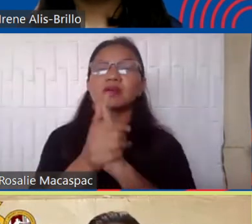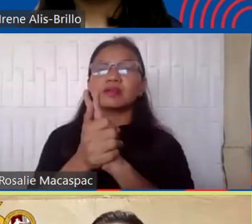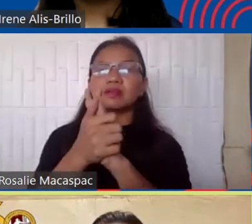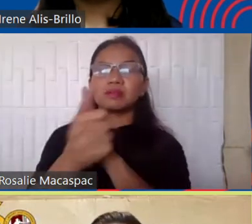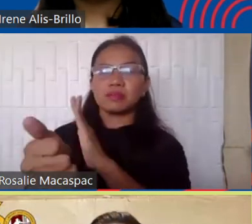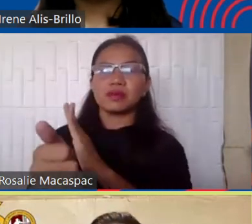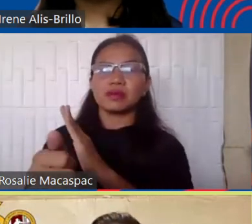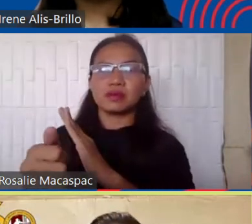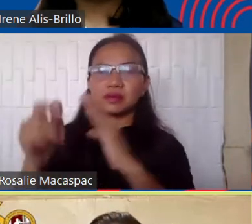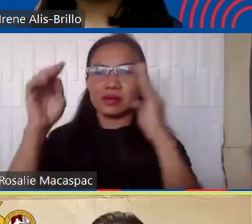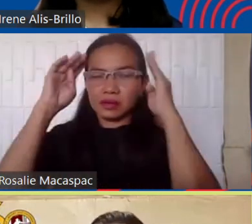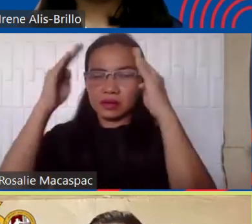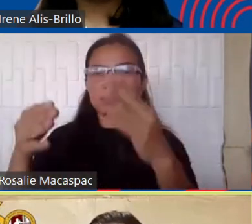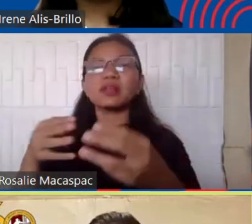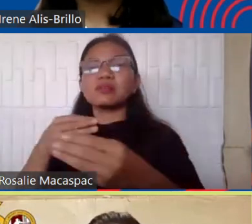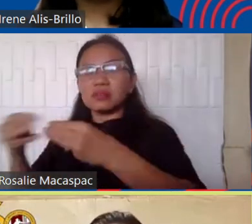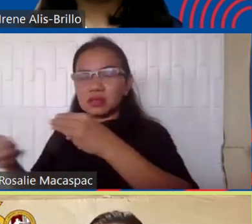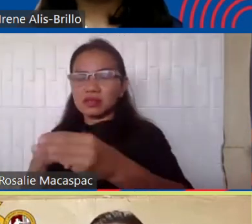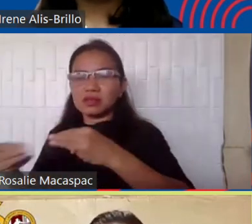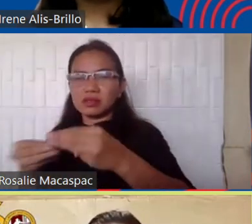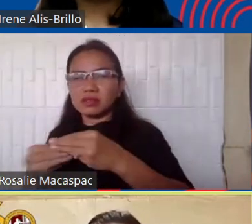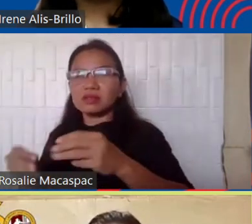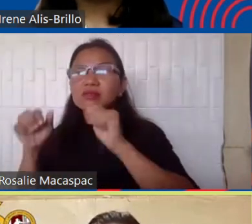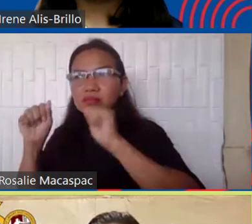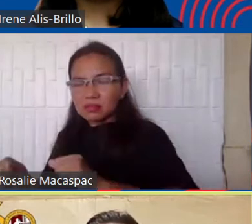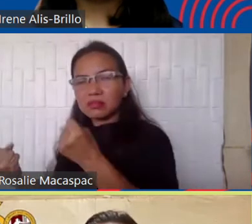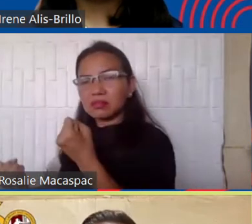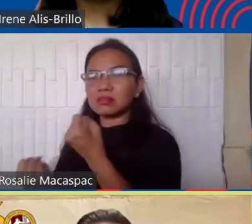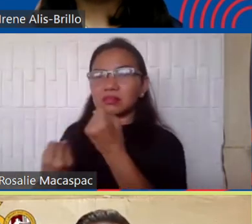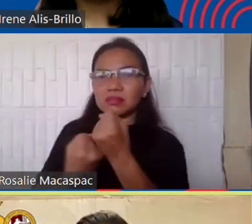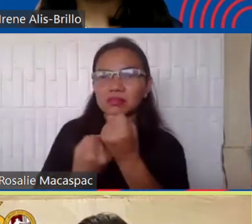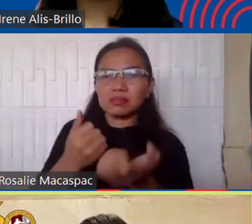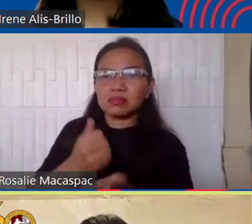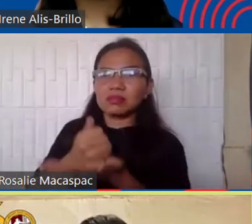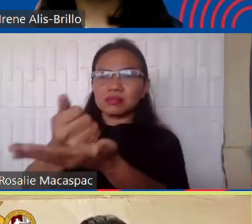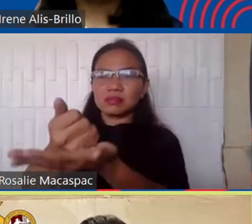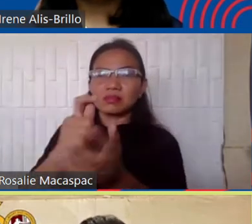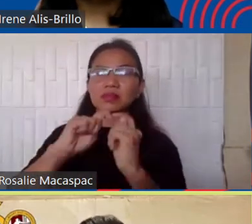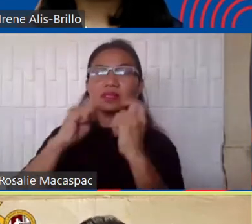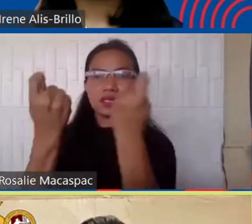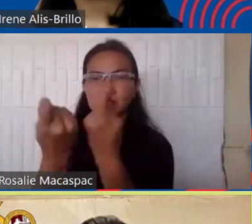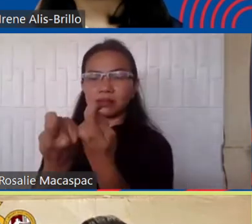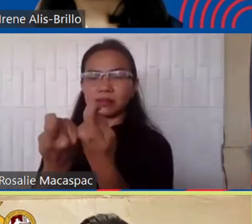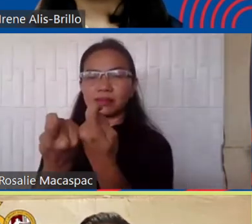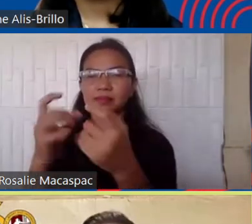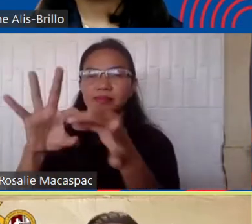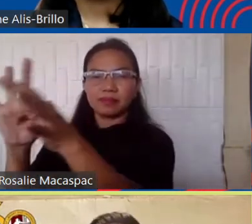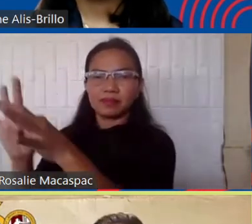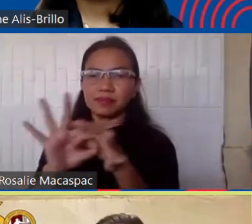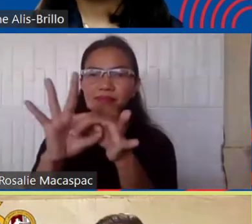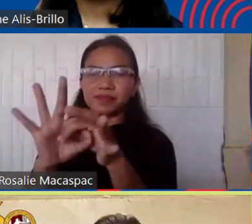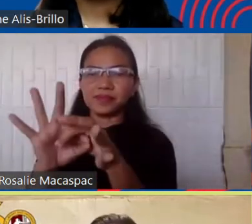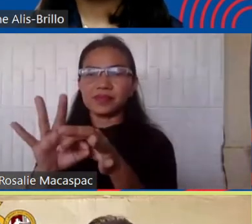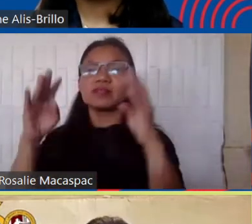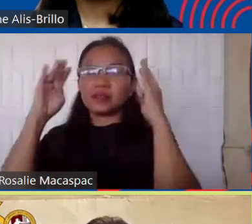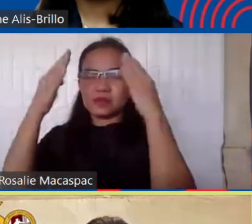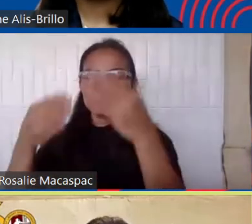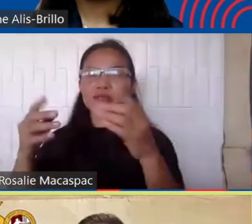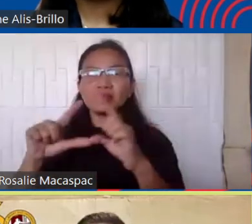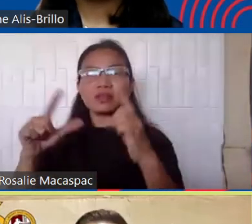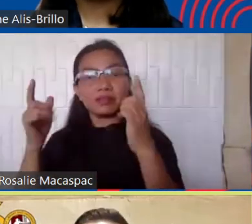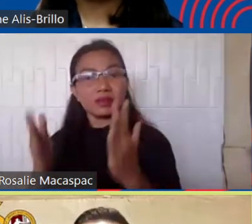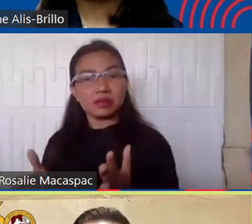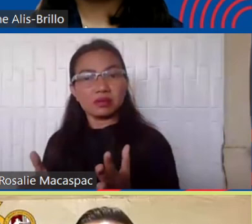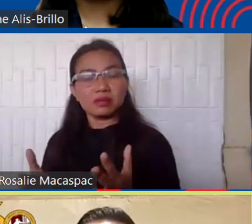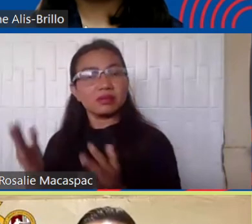of managing your research data, we can help you with that. So yeah, that's what libraries and what